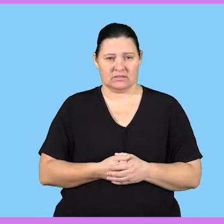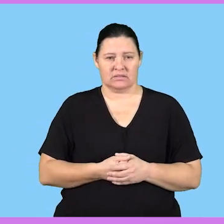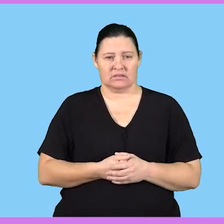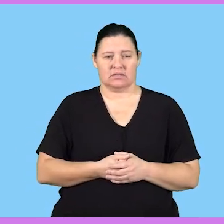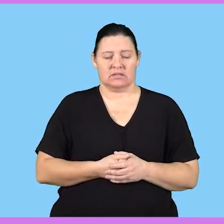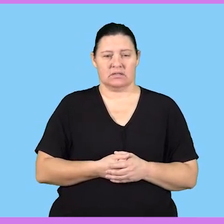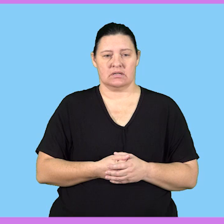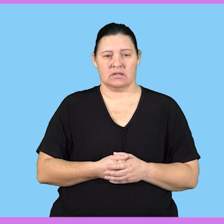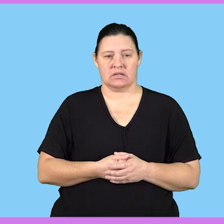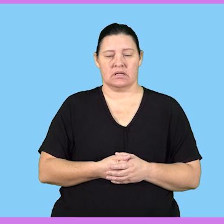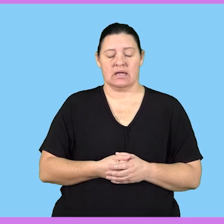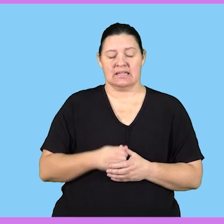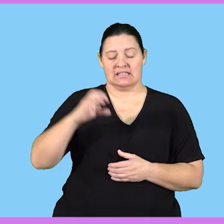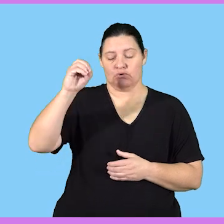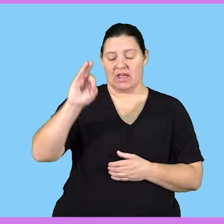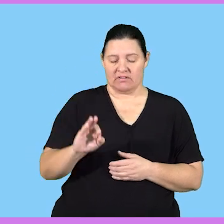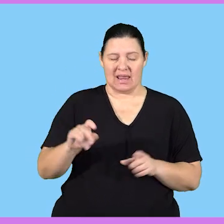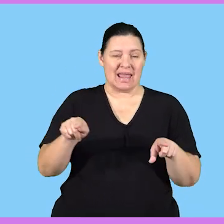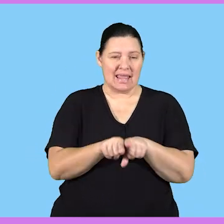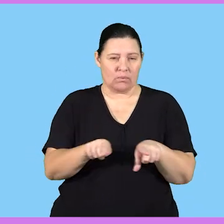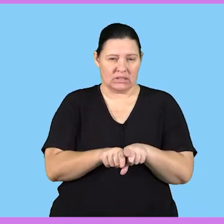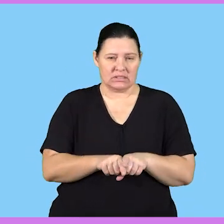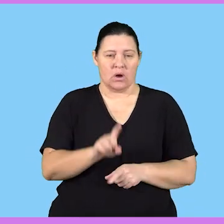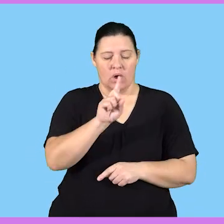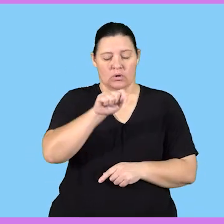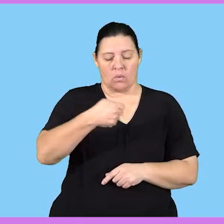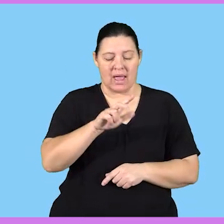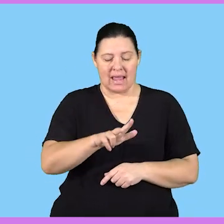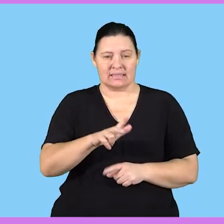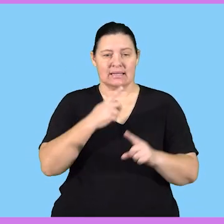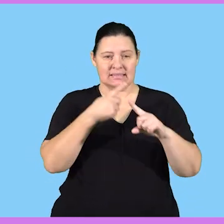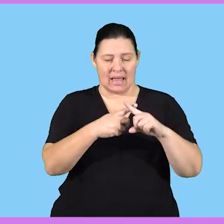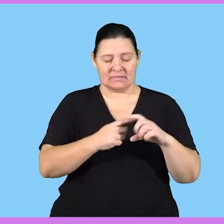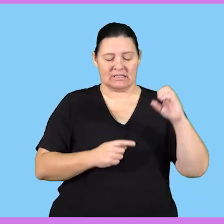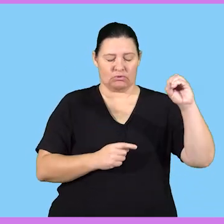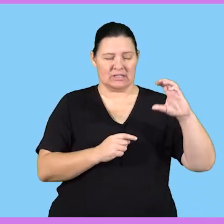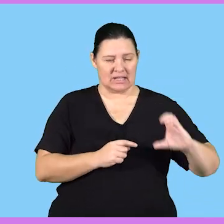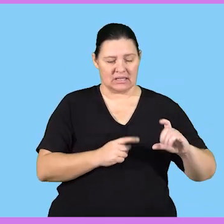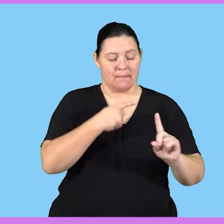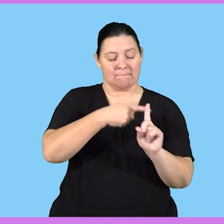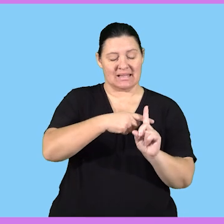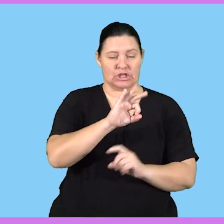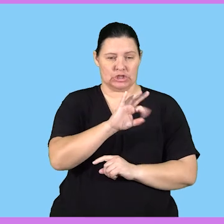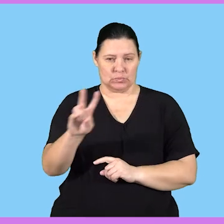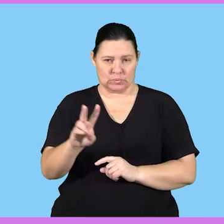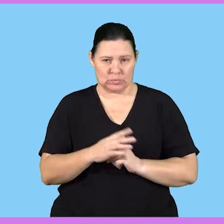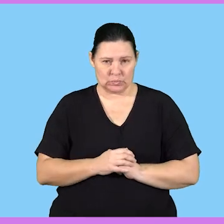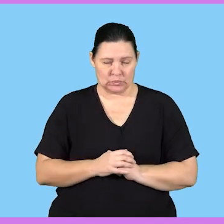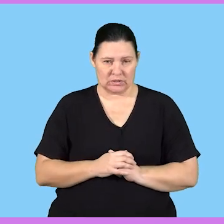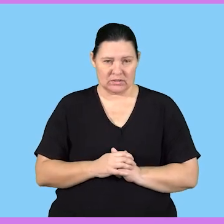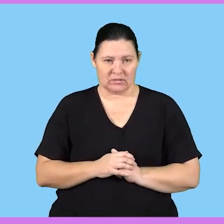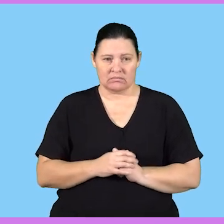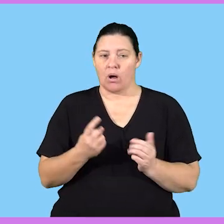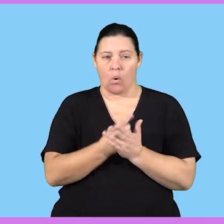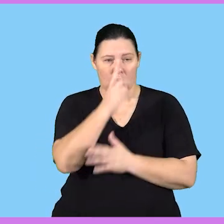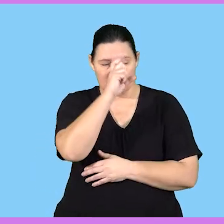us, it says degrees Fahrenheit equals 1,8 multiplied by degrees Celsius plus 32.